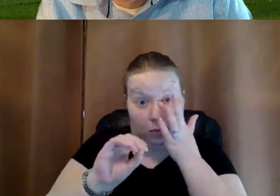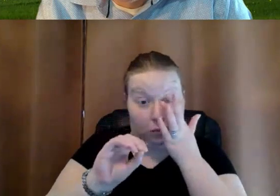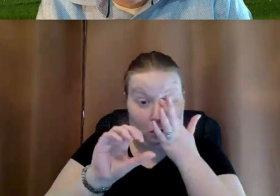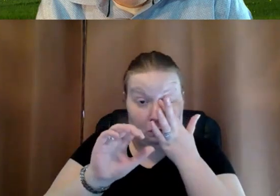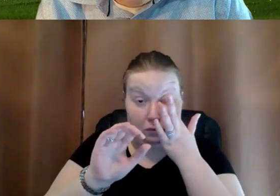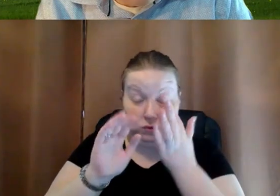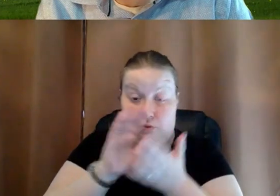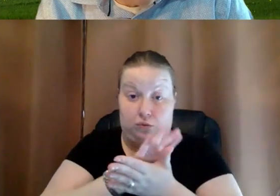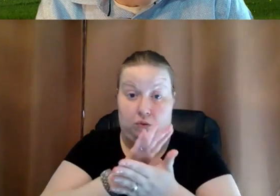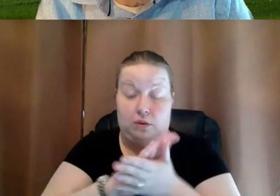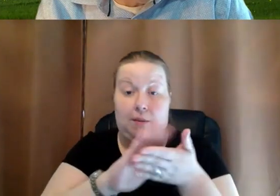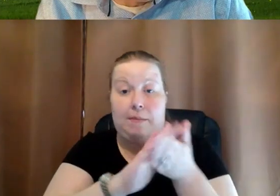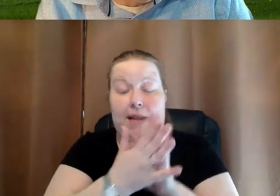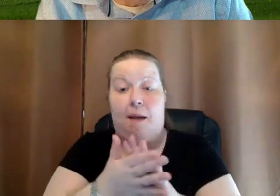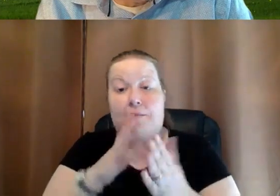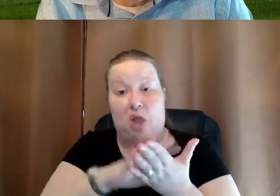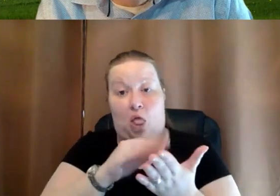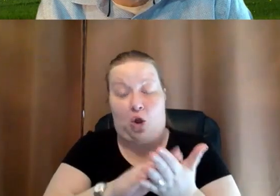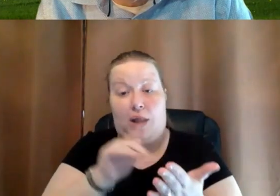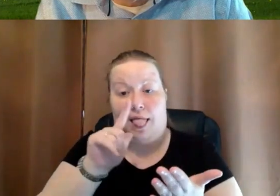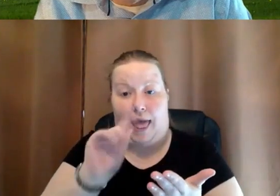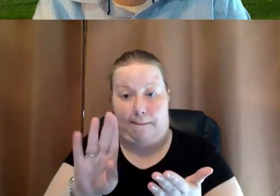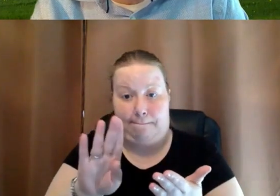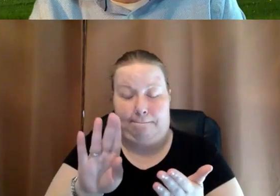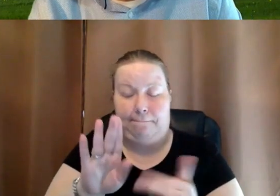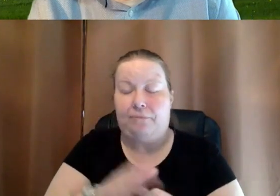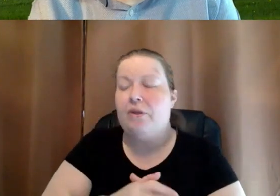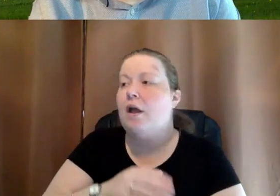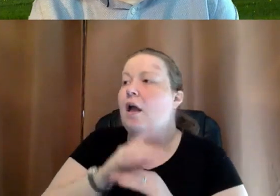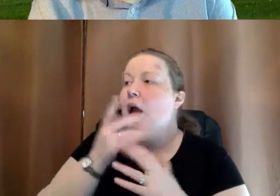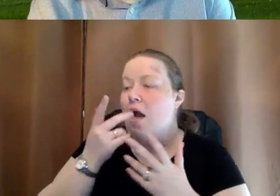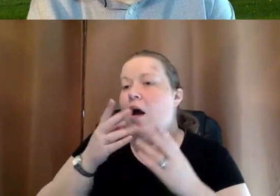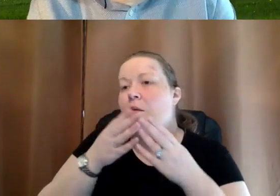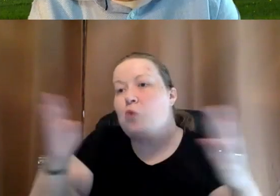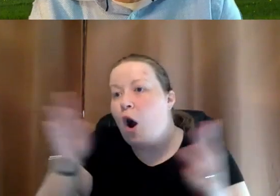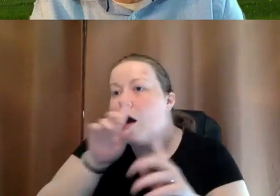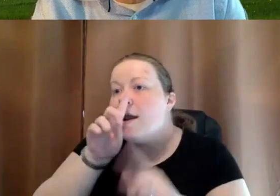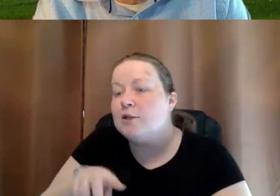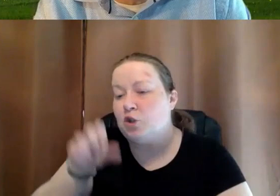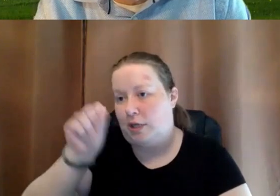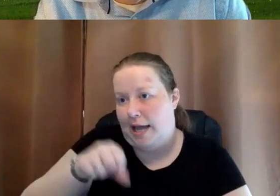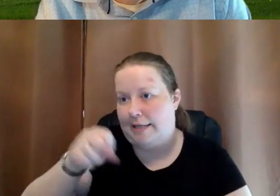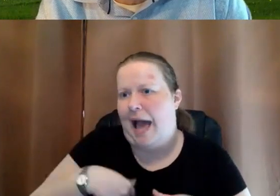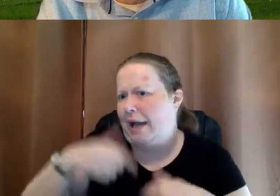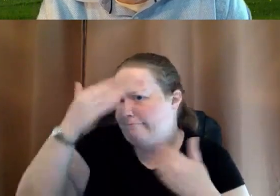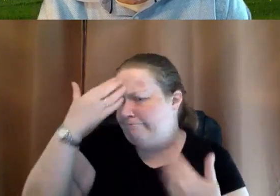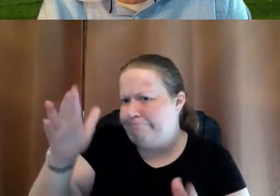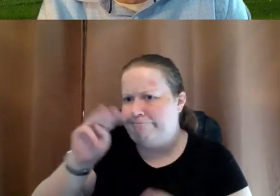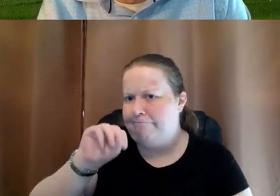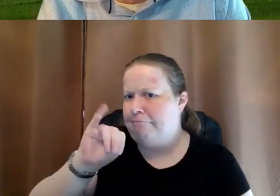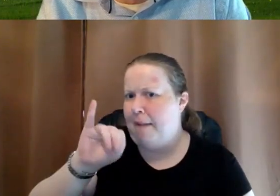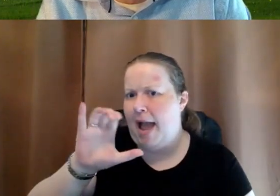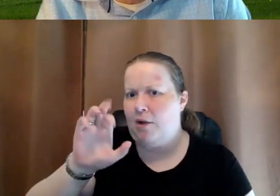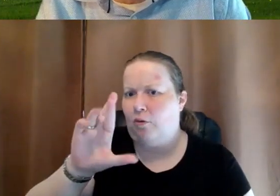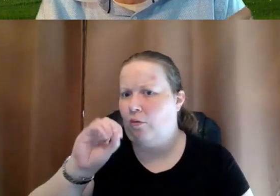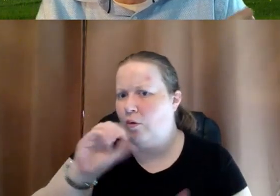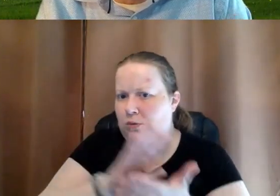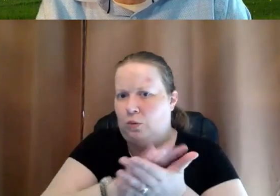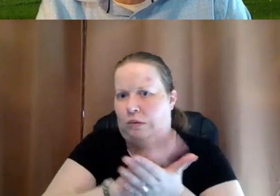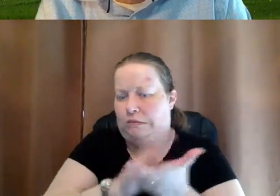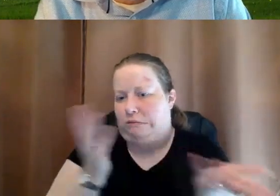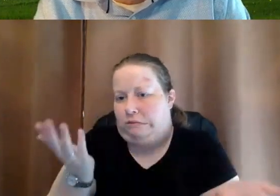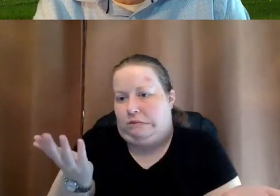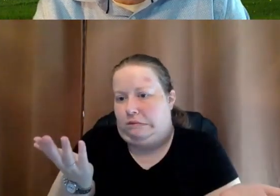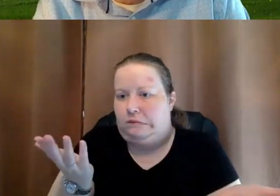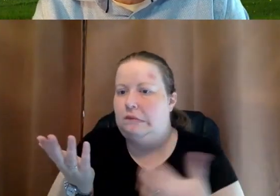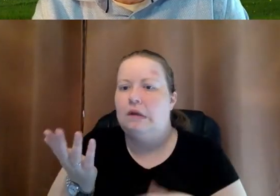like that? So the broad answer is absolutely yes. I'm not familiar with micro schools, and so I don't know which of